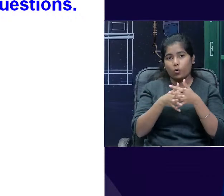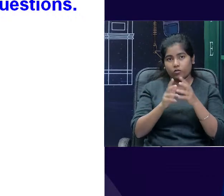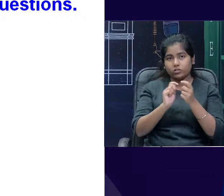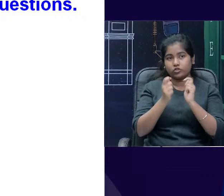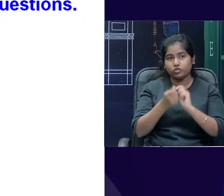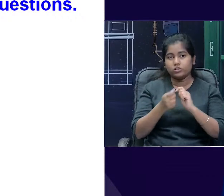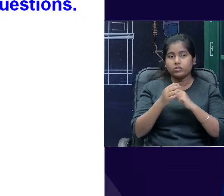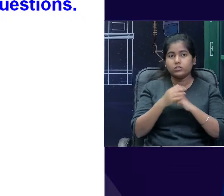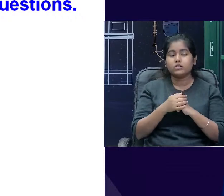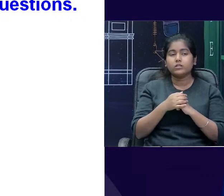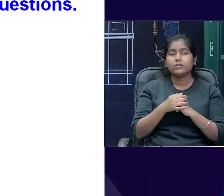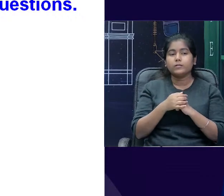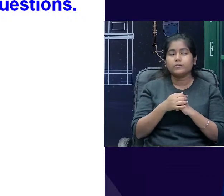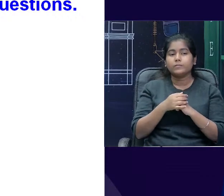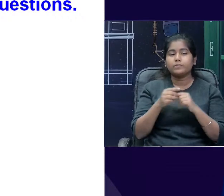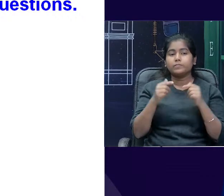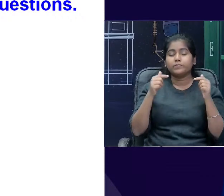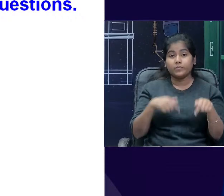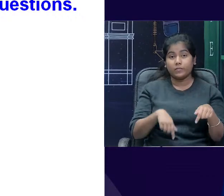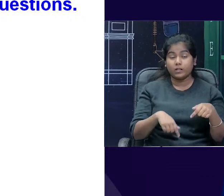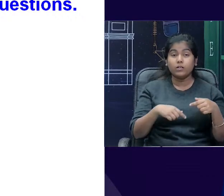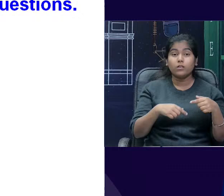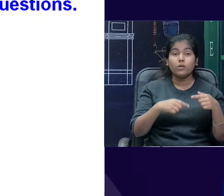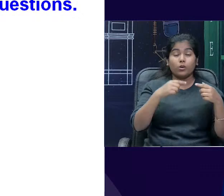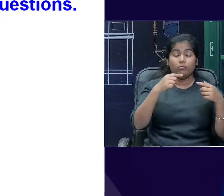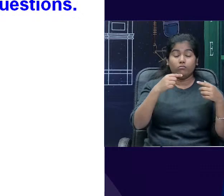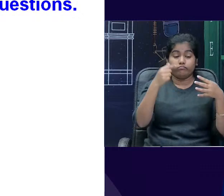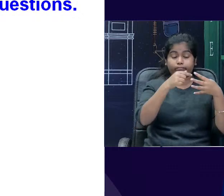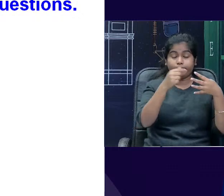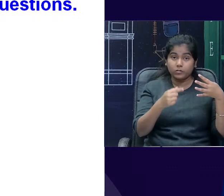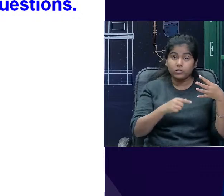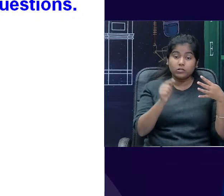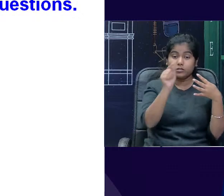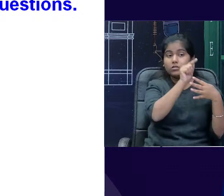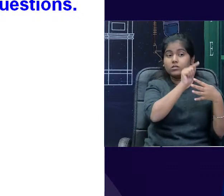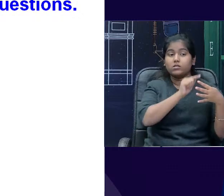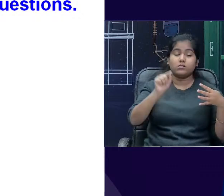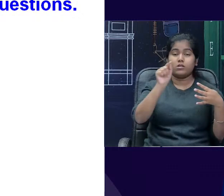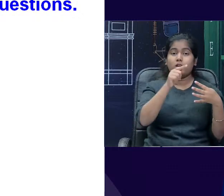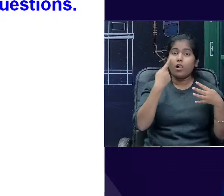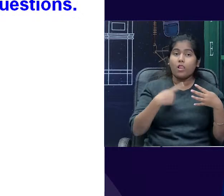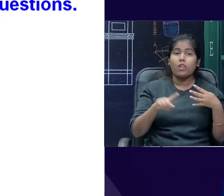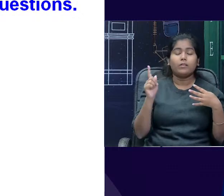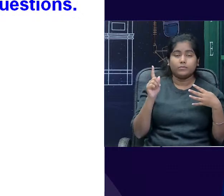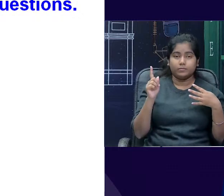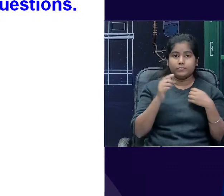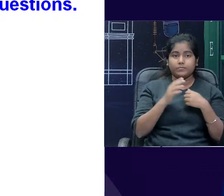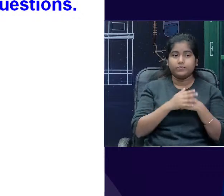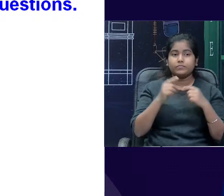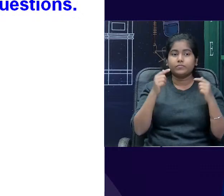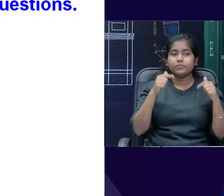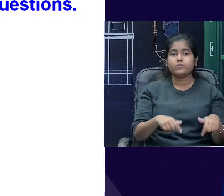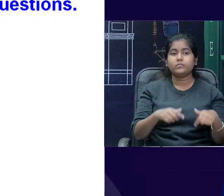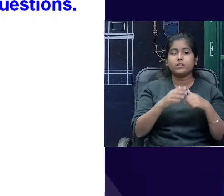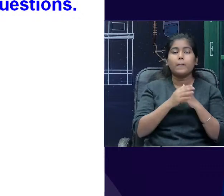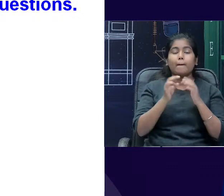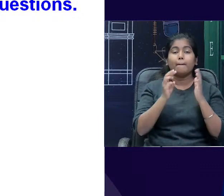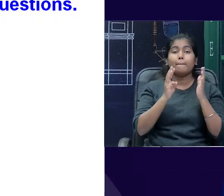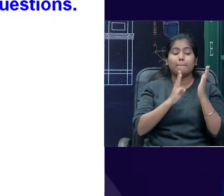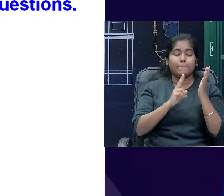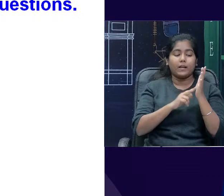homework. Encircle the correct option for the following questions. What does Mr. Nath